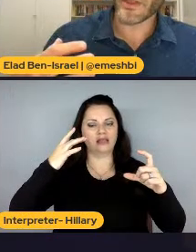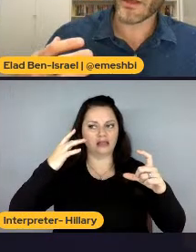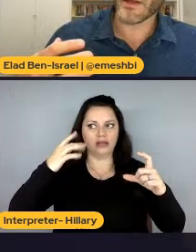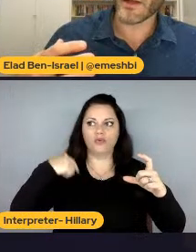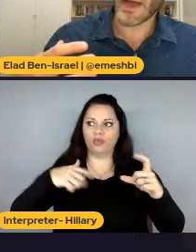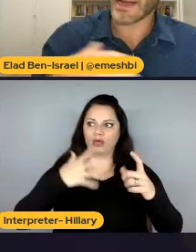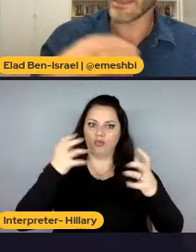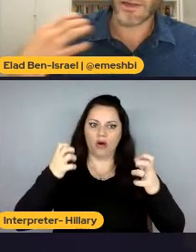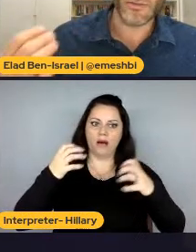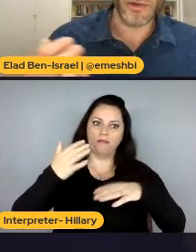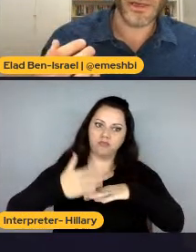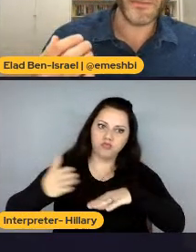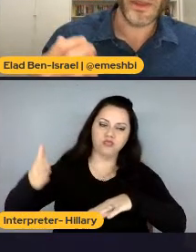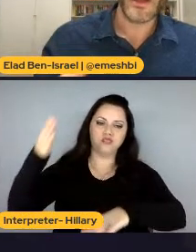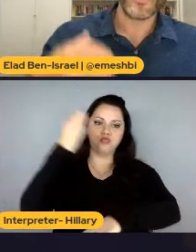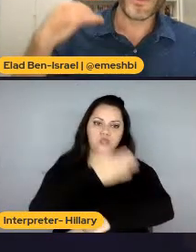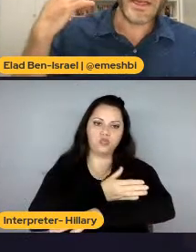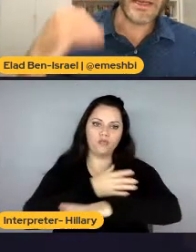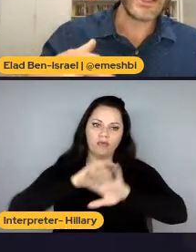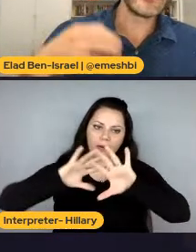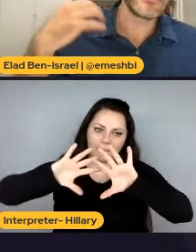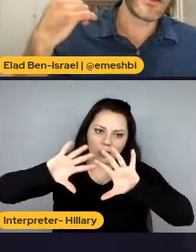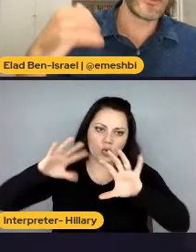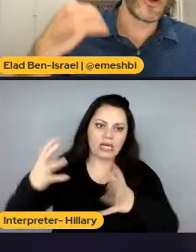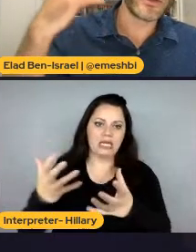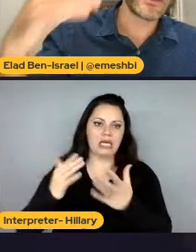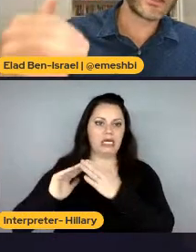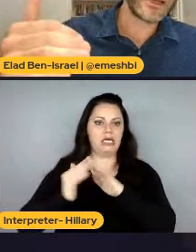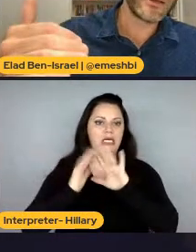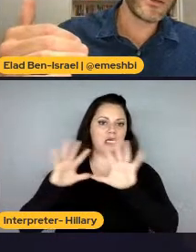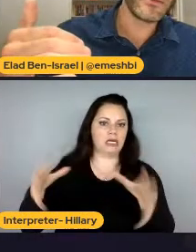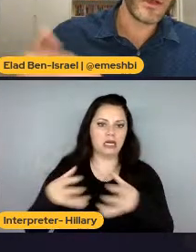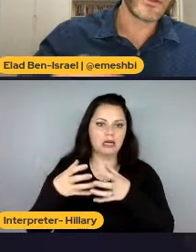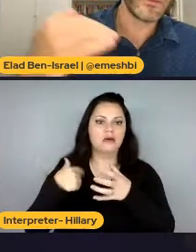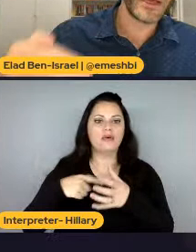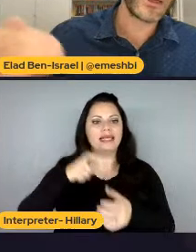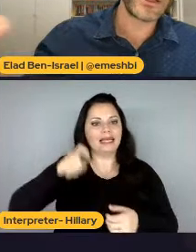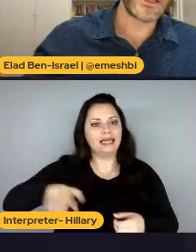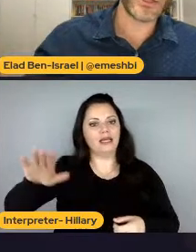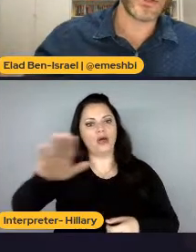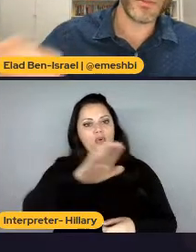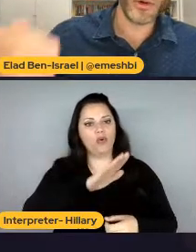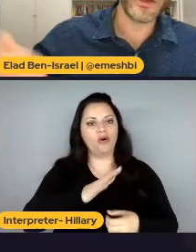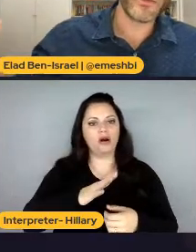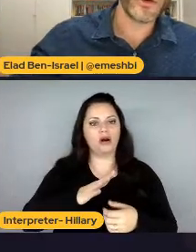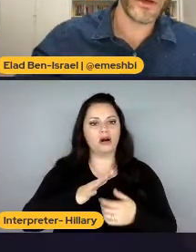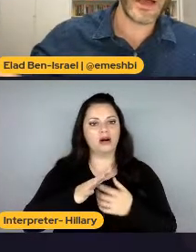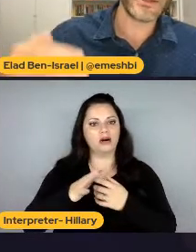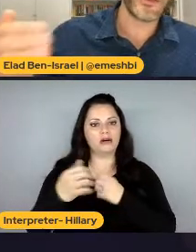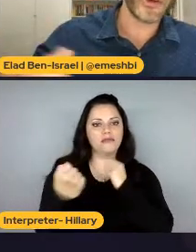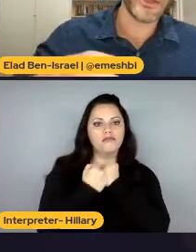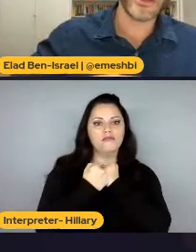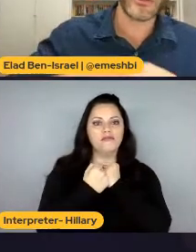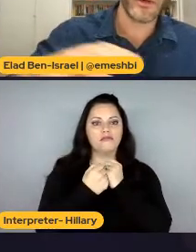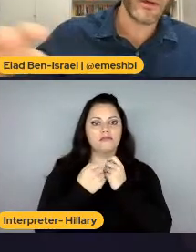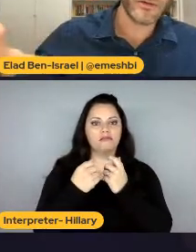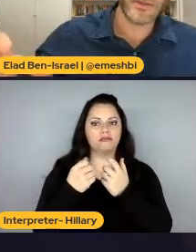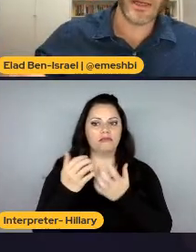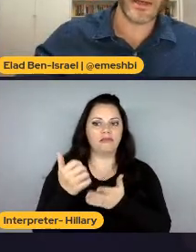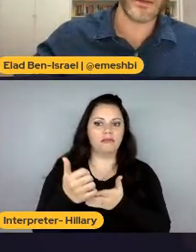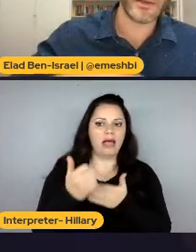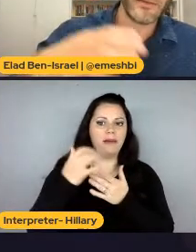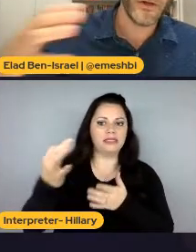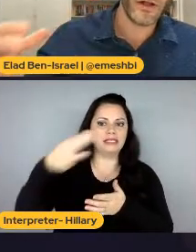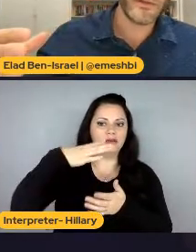improve as a community. We need your signal to make decisions more and more as the project